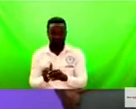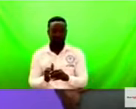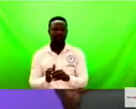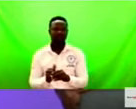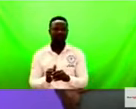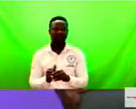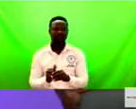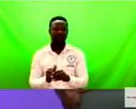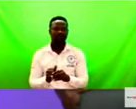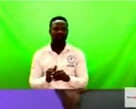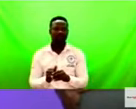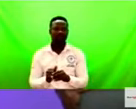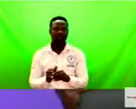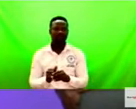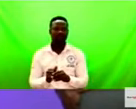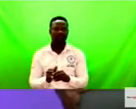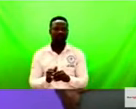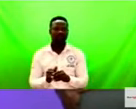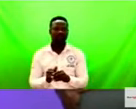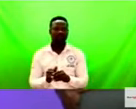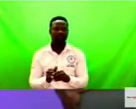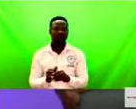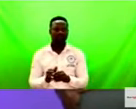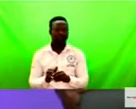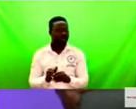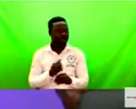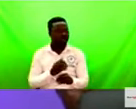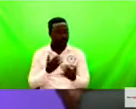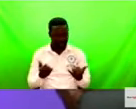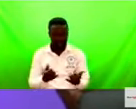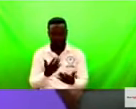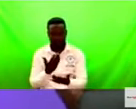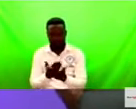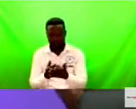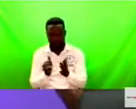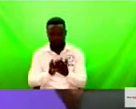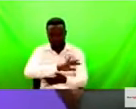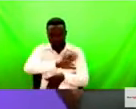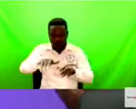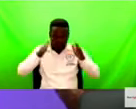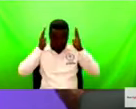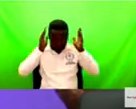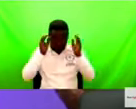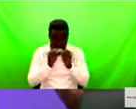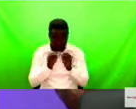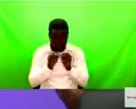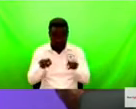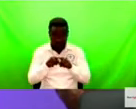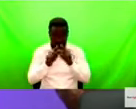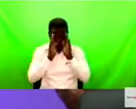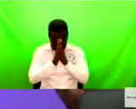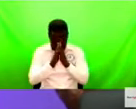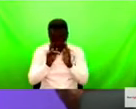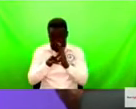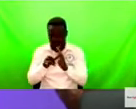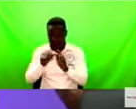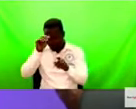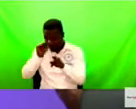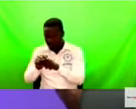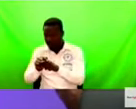that we all lend our good spirits to this occasion as we pray and induct our